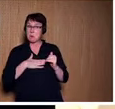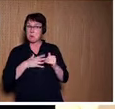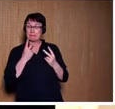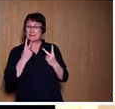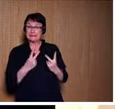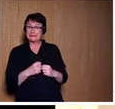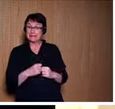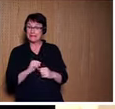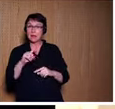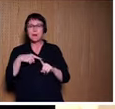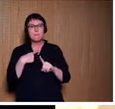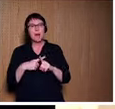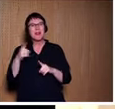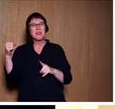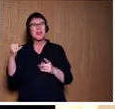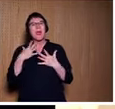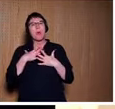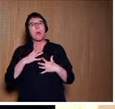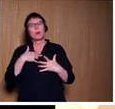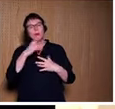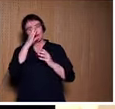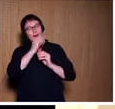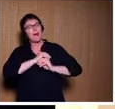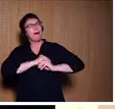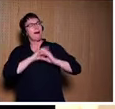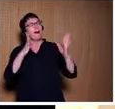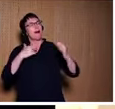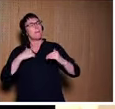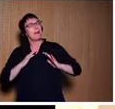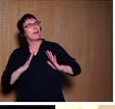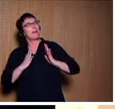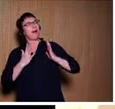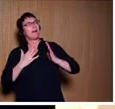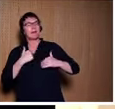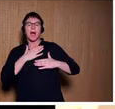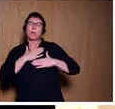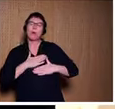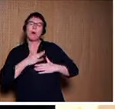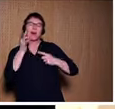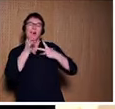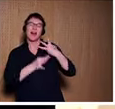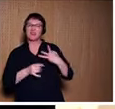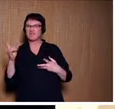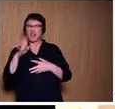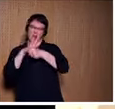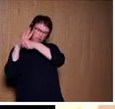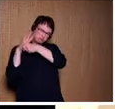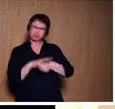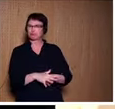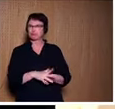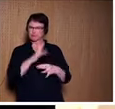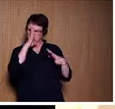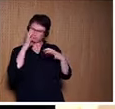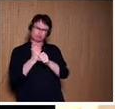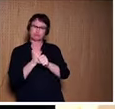our imaginations of what is possible for us in our lives, our families, and